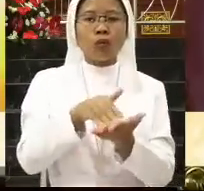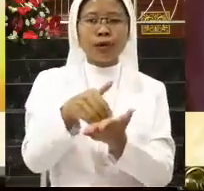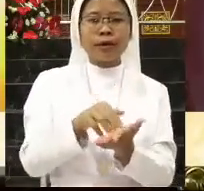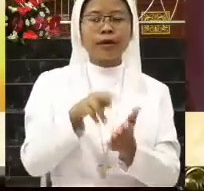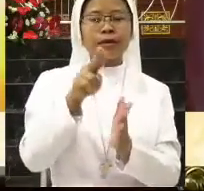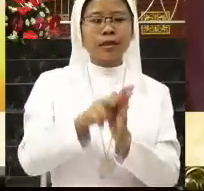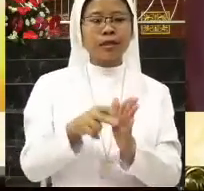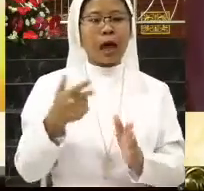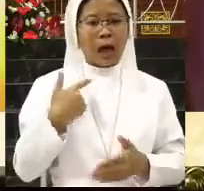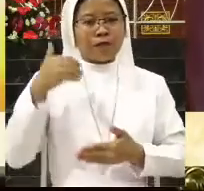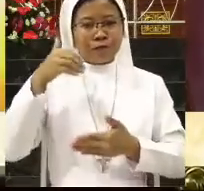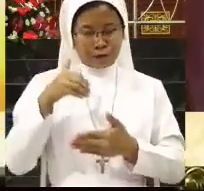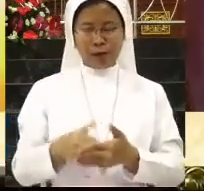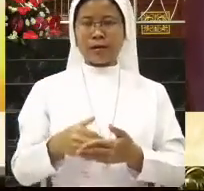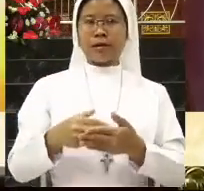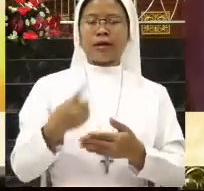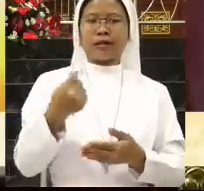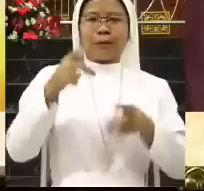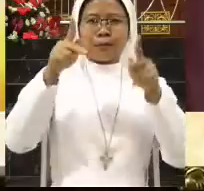could exist in it?